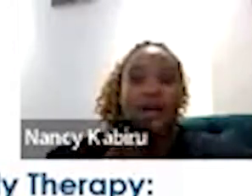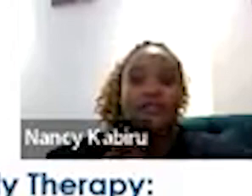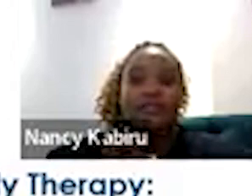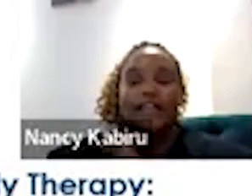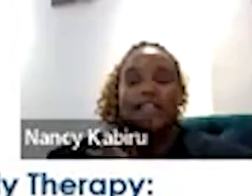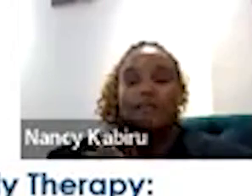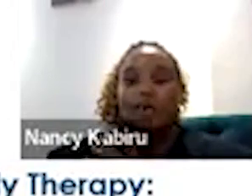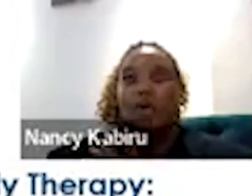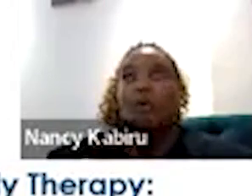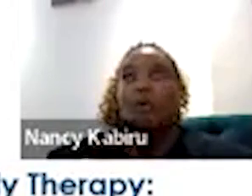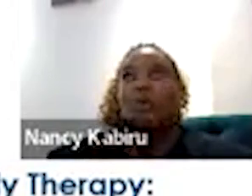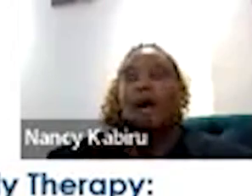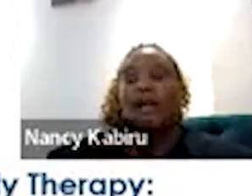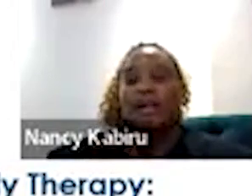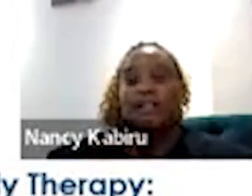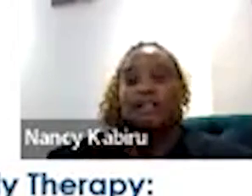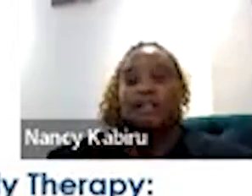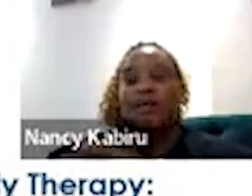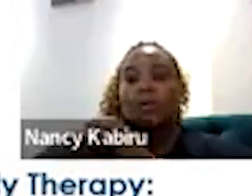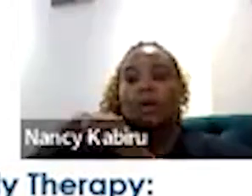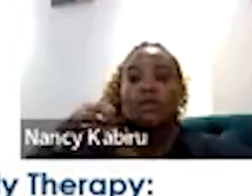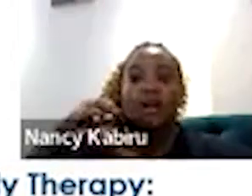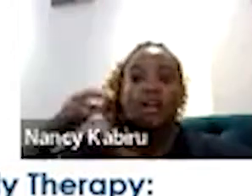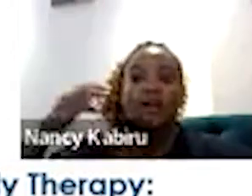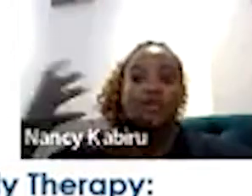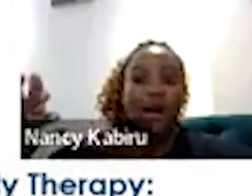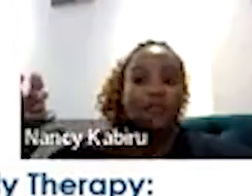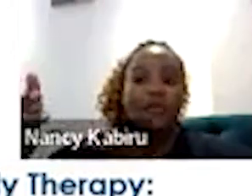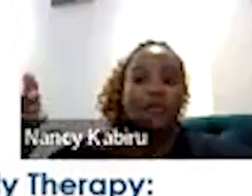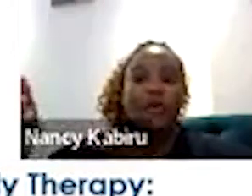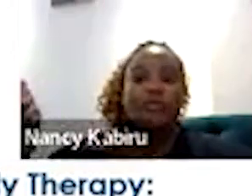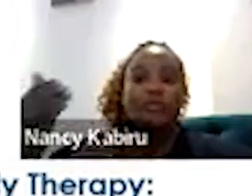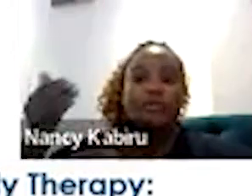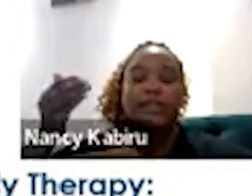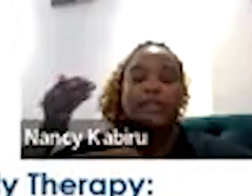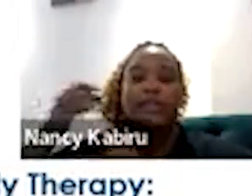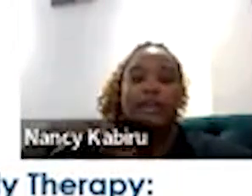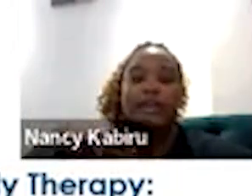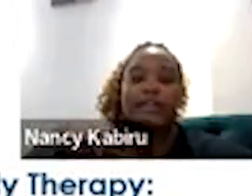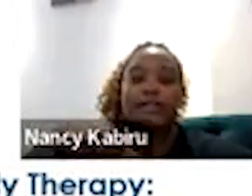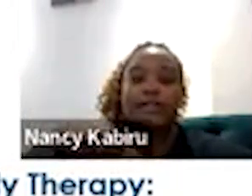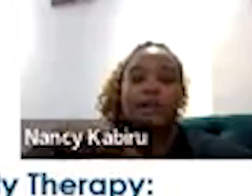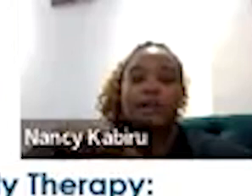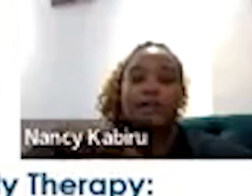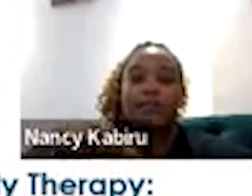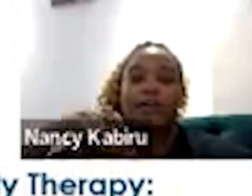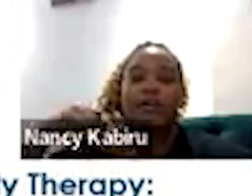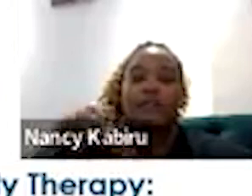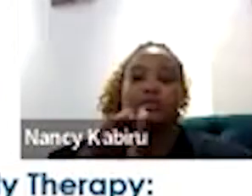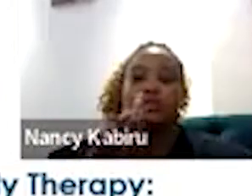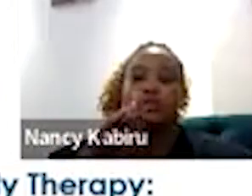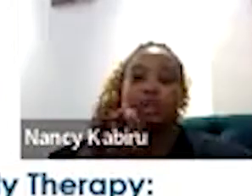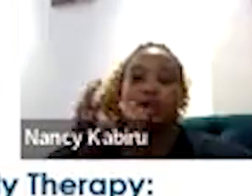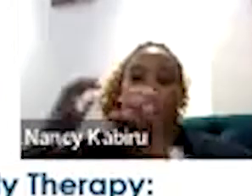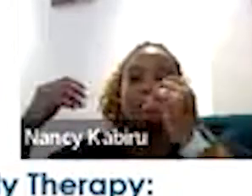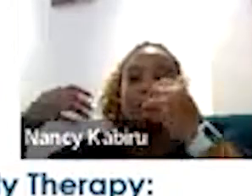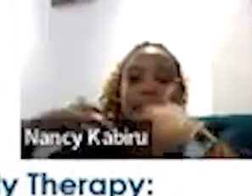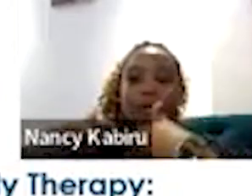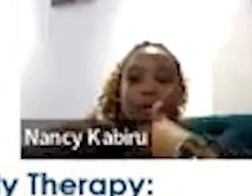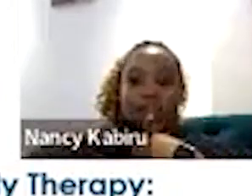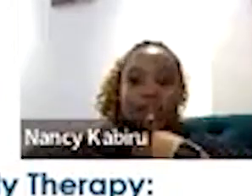these days we have a flexible work culture when you're allowed to work from home remotely and sometimes work from the office,